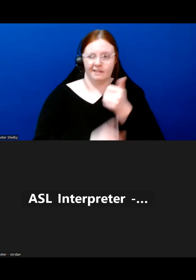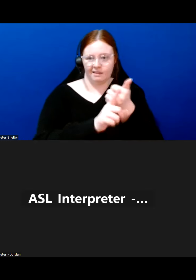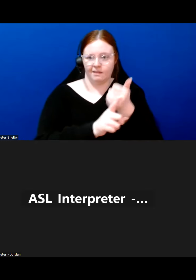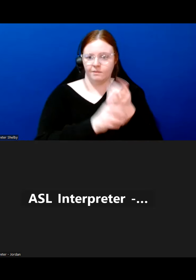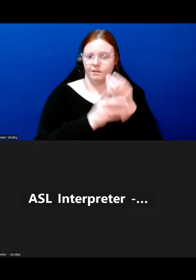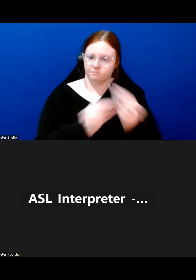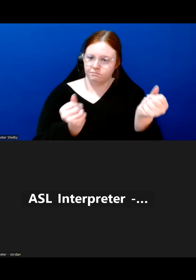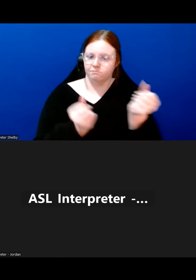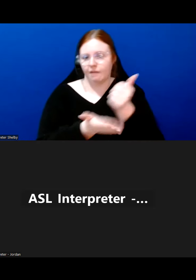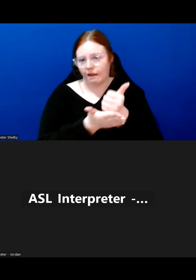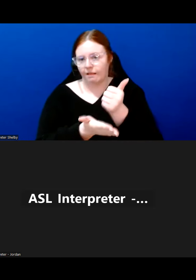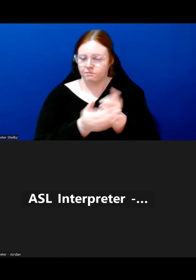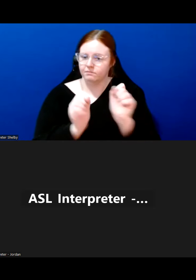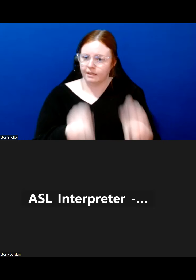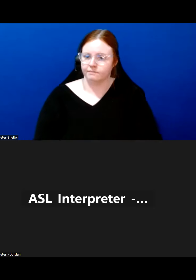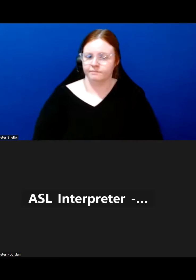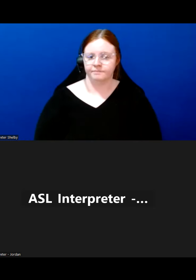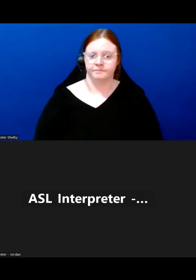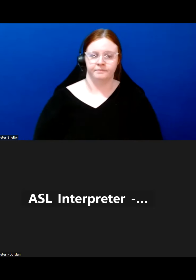work with you.